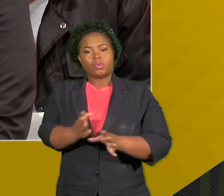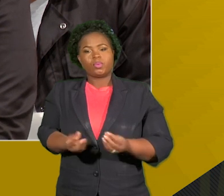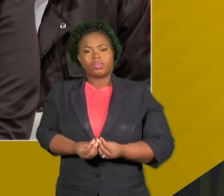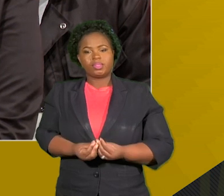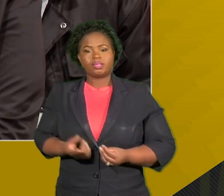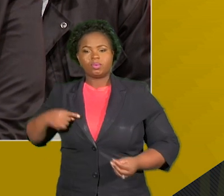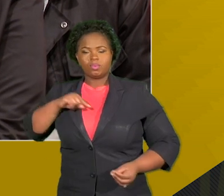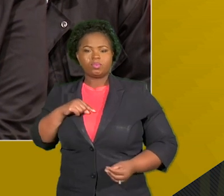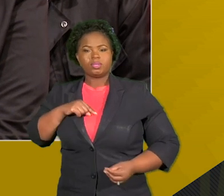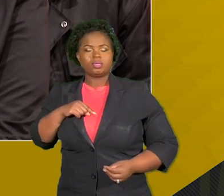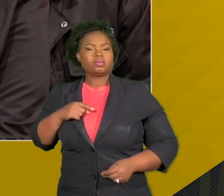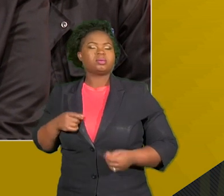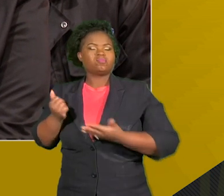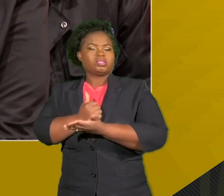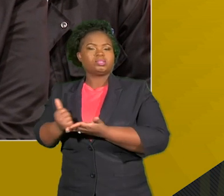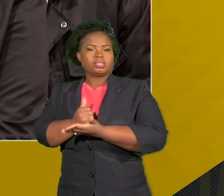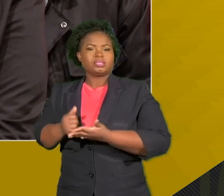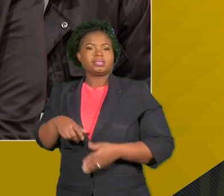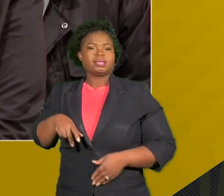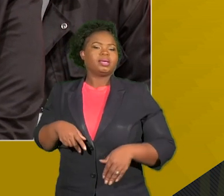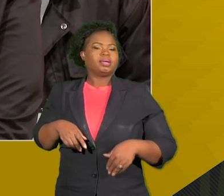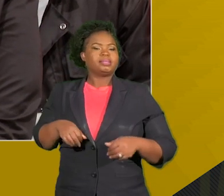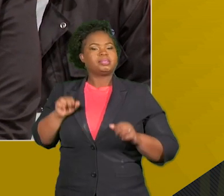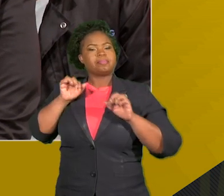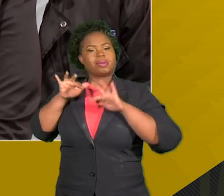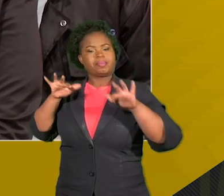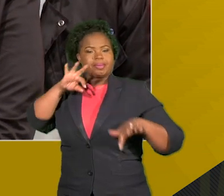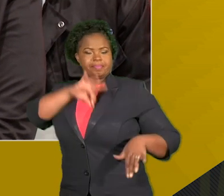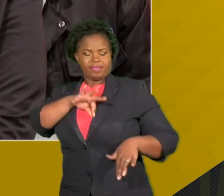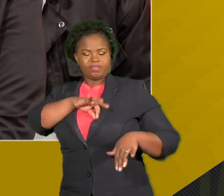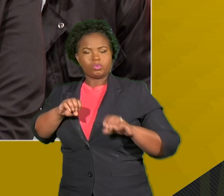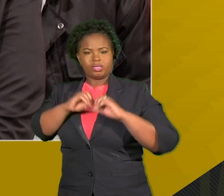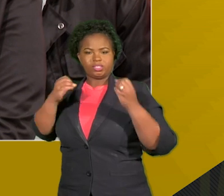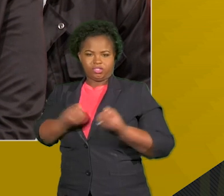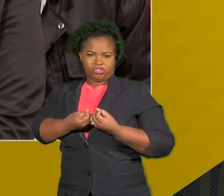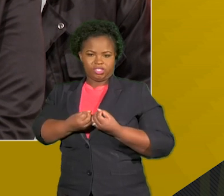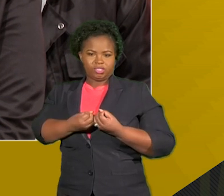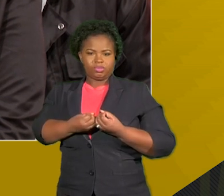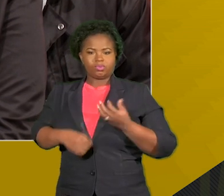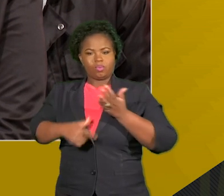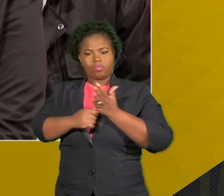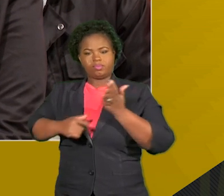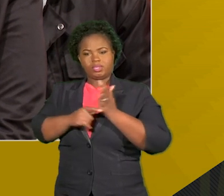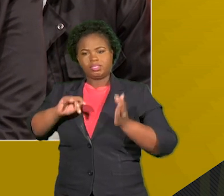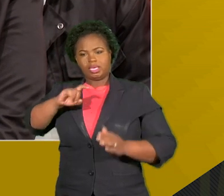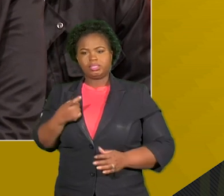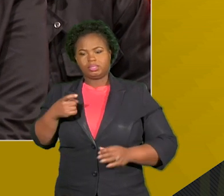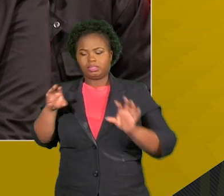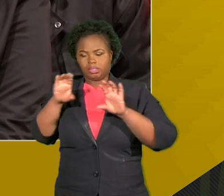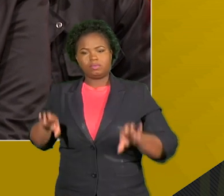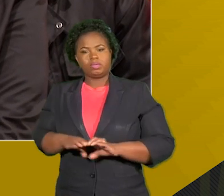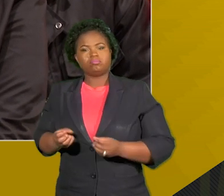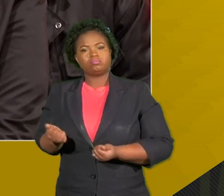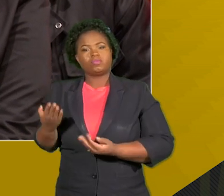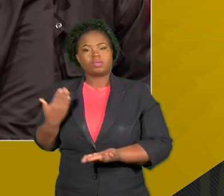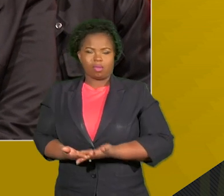benefits organization, yeah. we can give out 18i certificates, which is a tax deductible for any company. Yeah. And